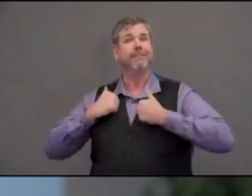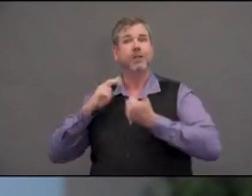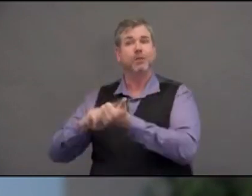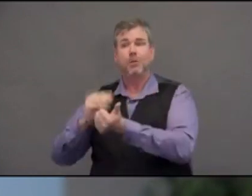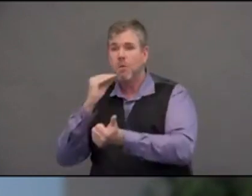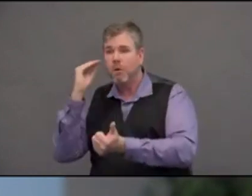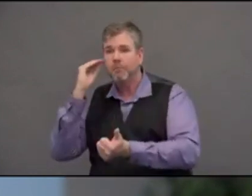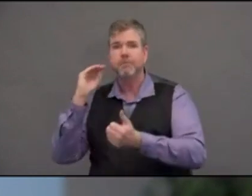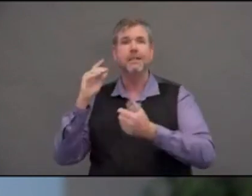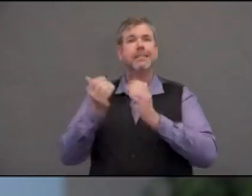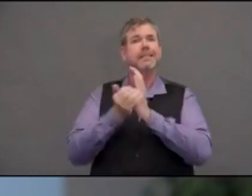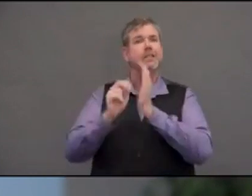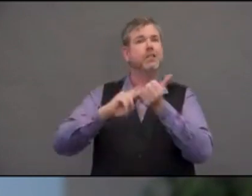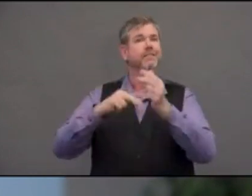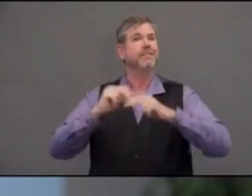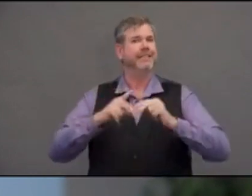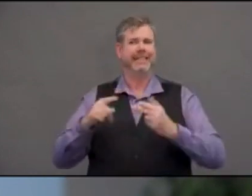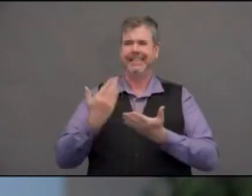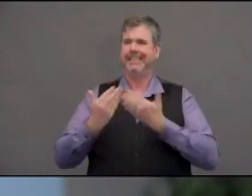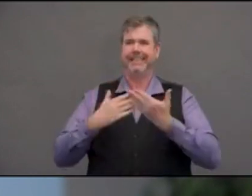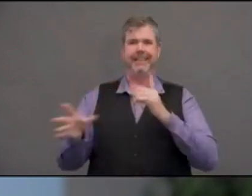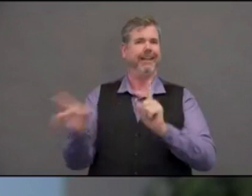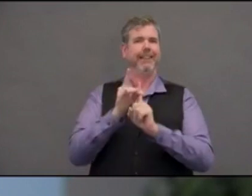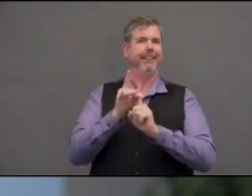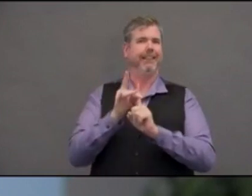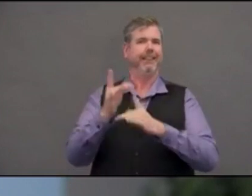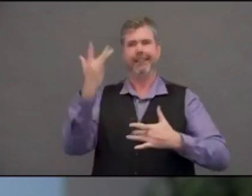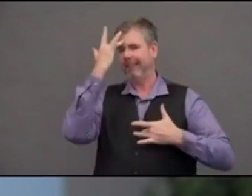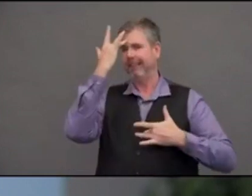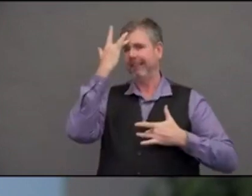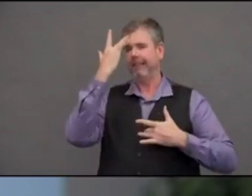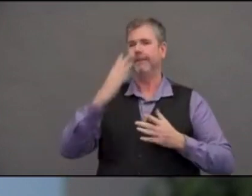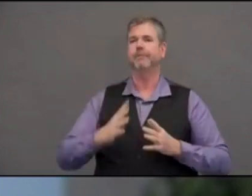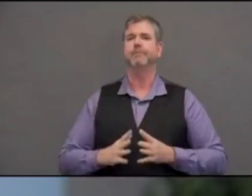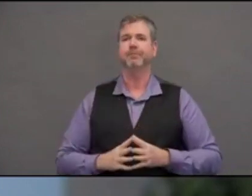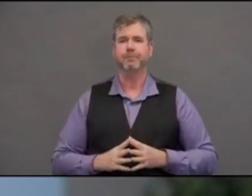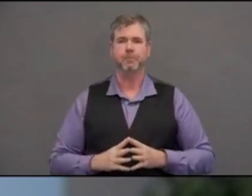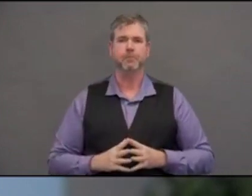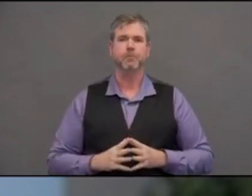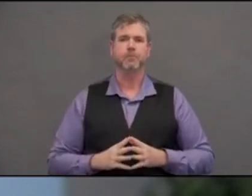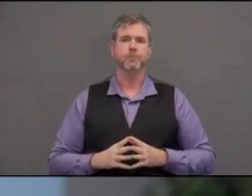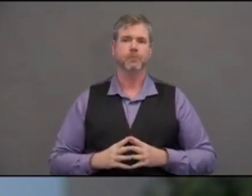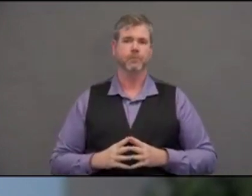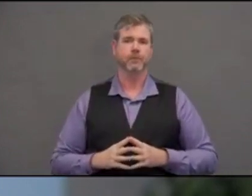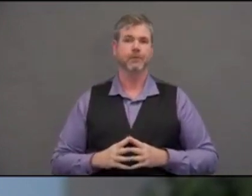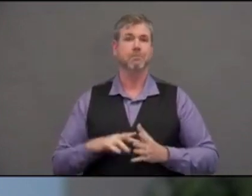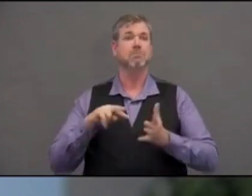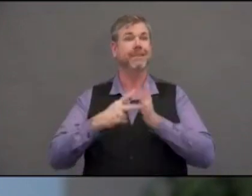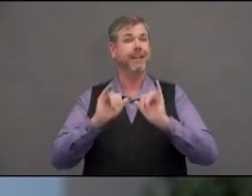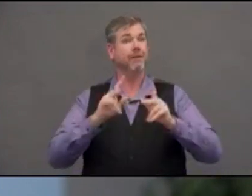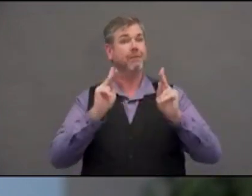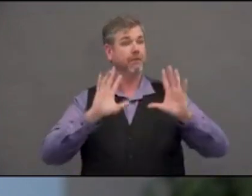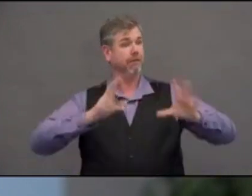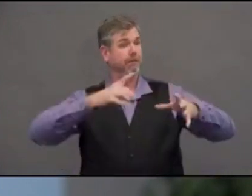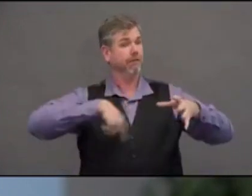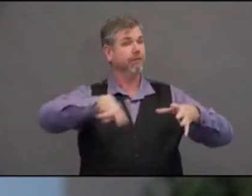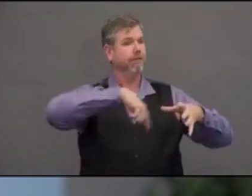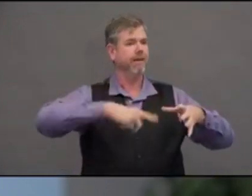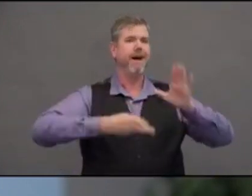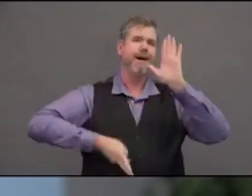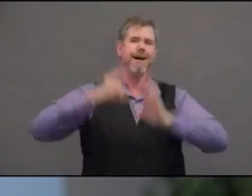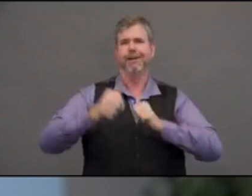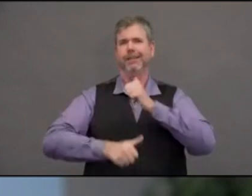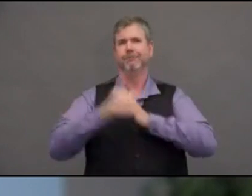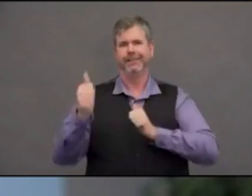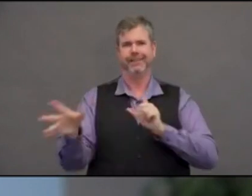you get ill with this disease, you have a higher likelihood of getting severe disease or dying from it.